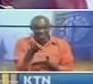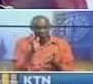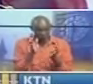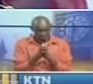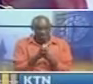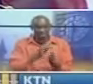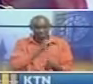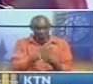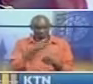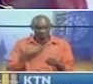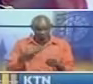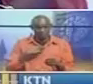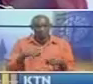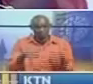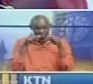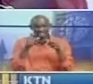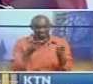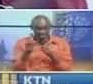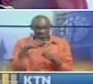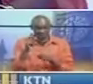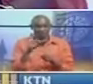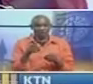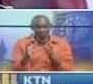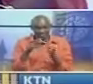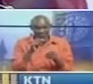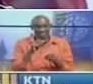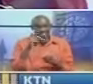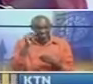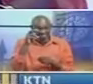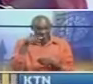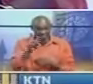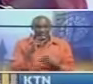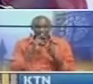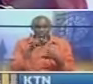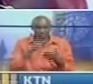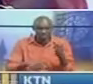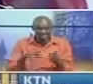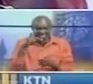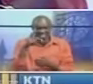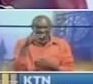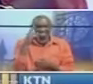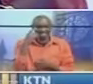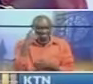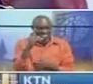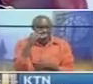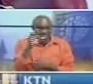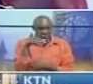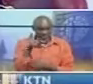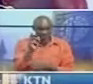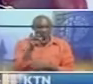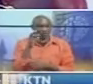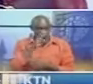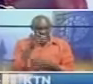with authority from the officer in charge of the operation. KTN's Rita Tinina reports on the KDF's defense over the Westgate